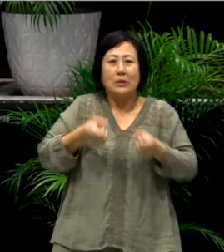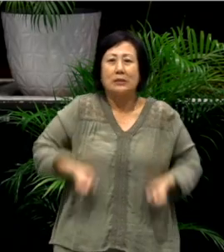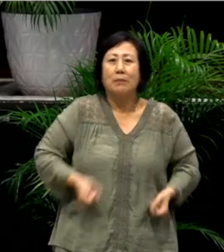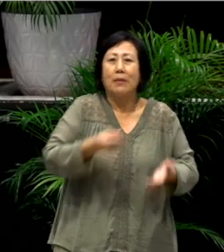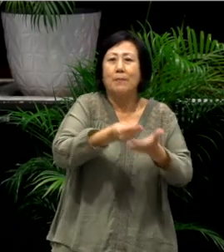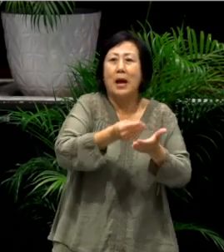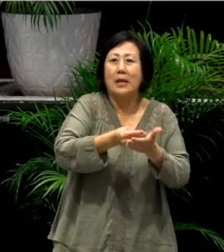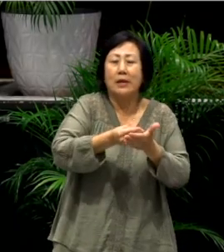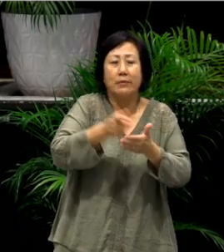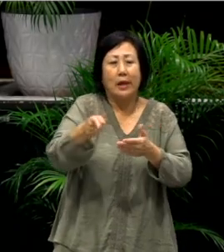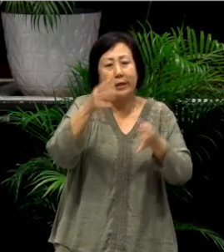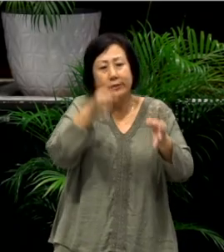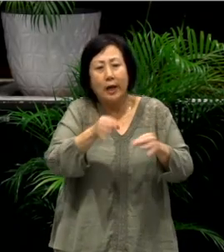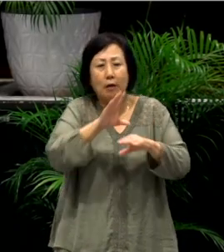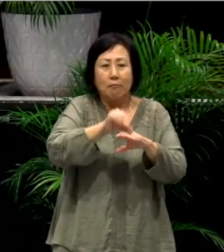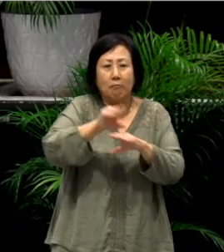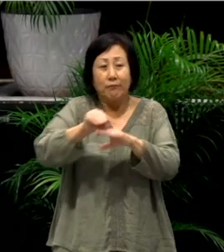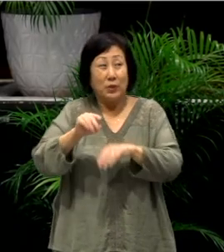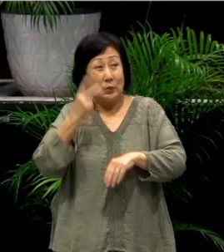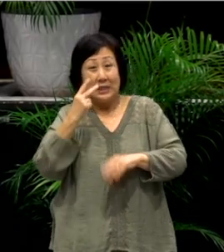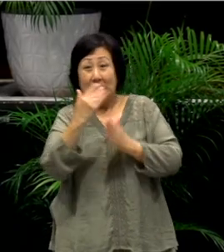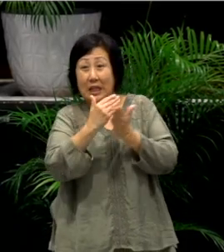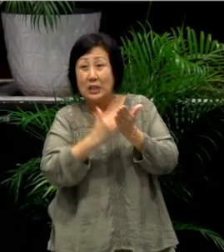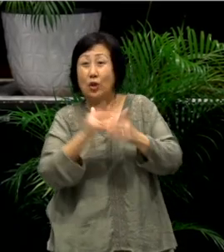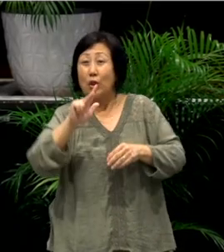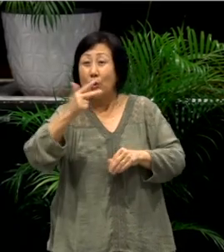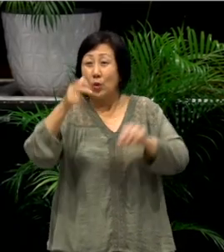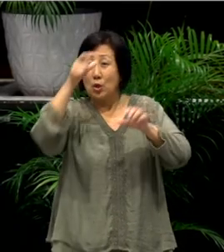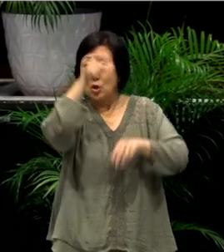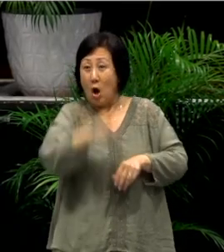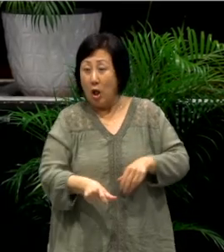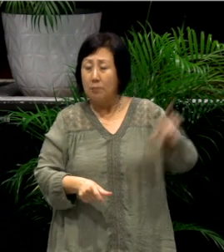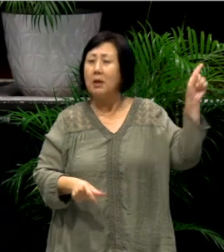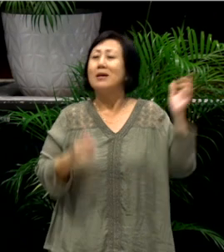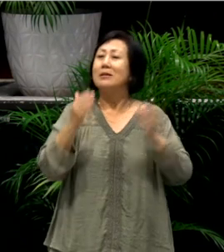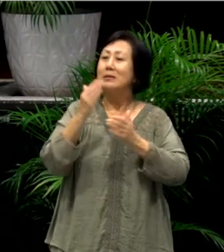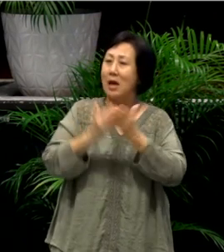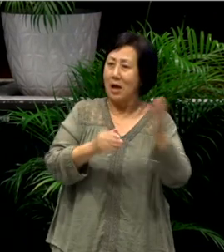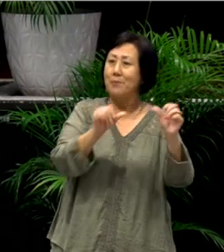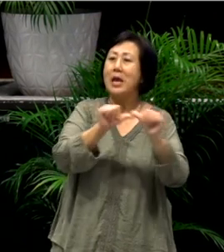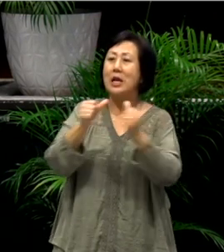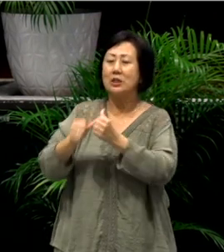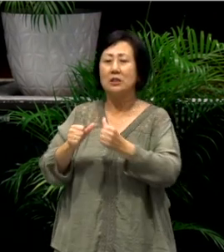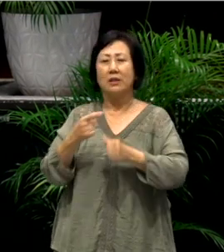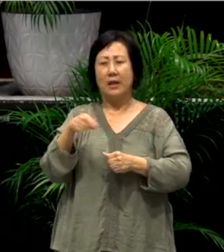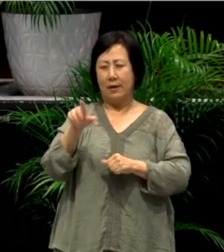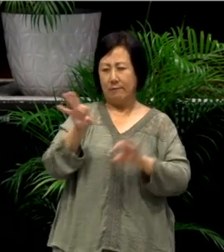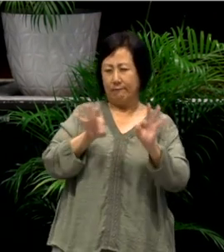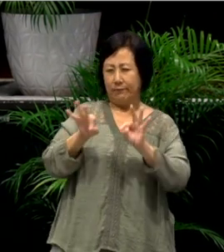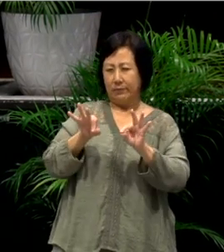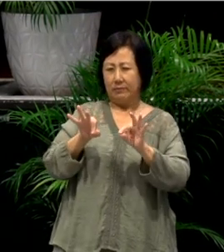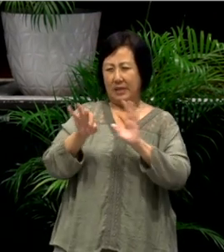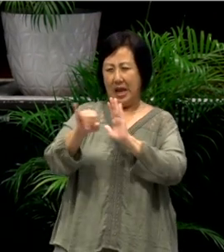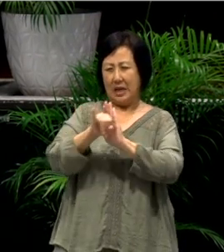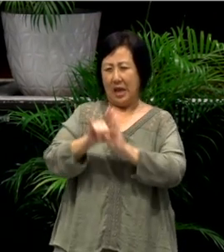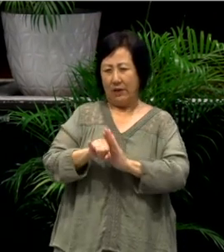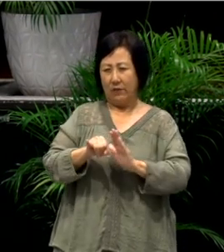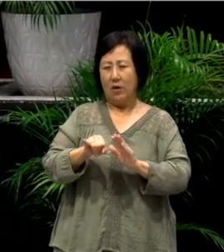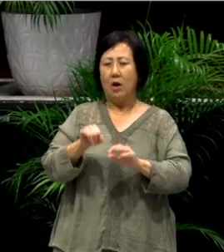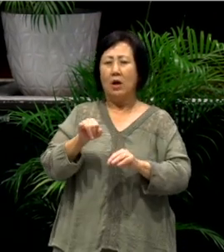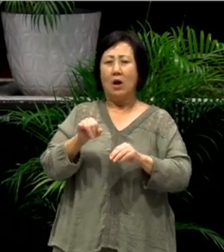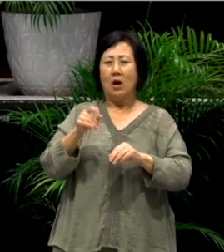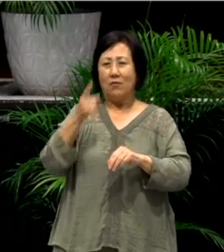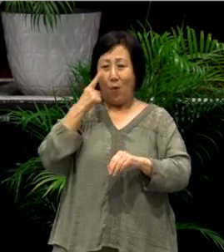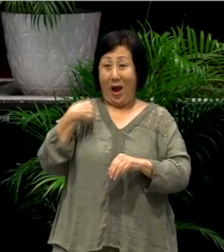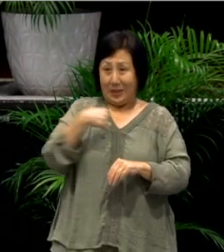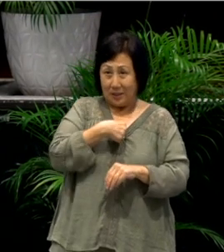spent. And you can see here in the list in the third column some of the agencies that have identified for us who